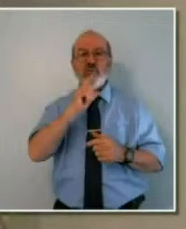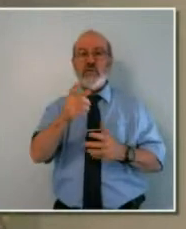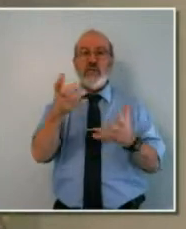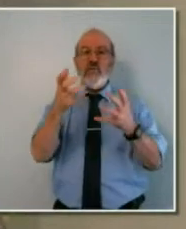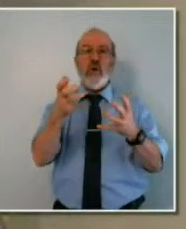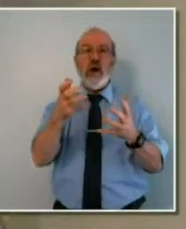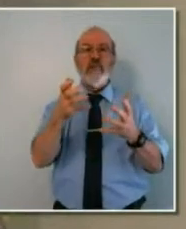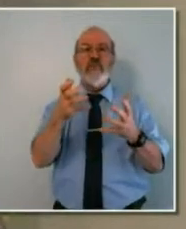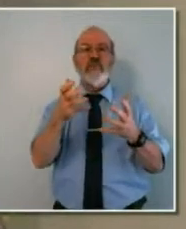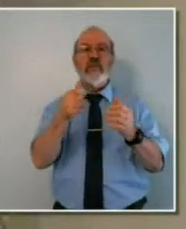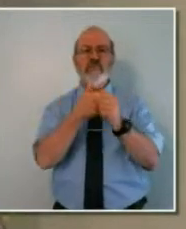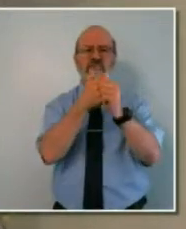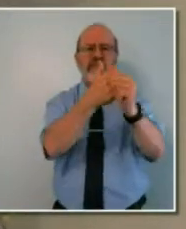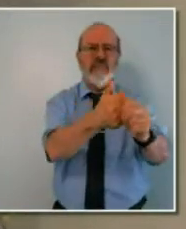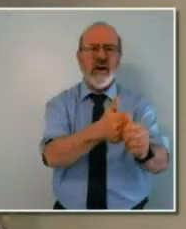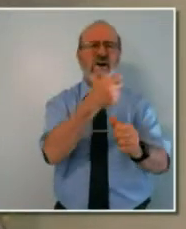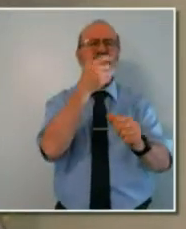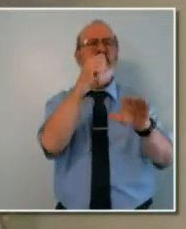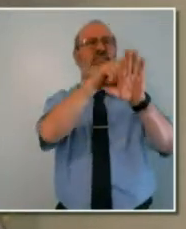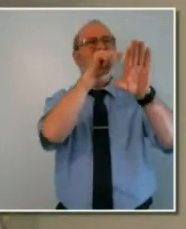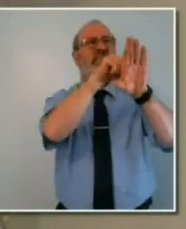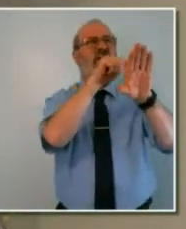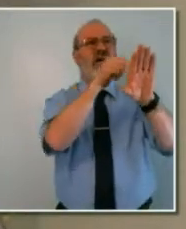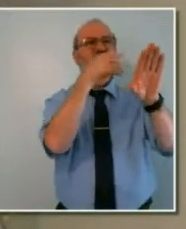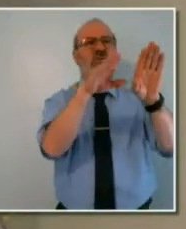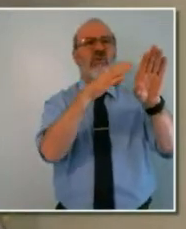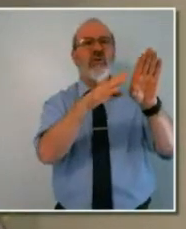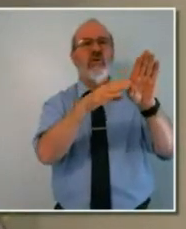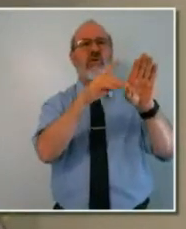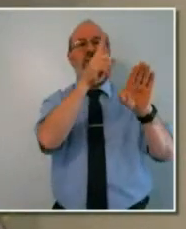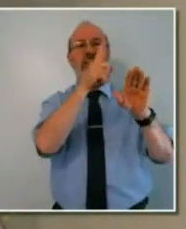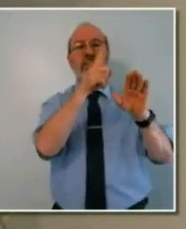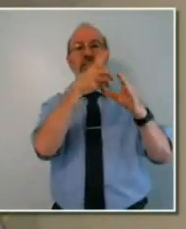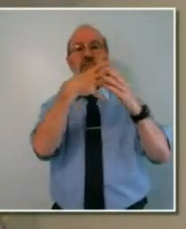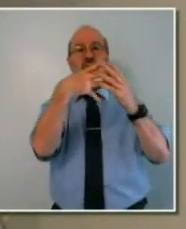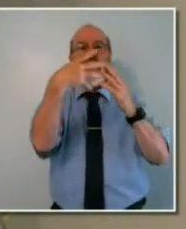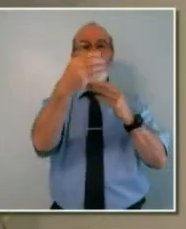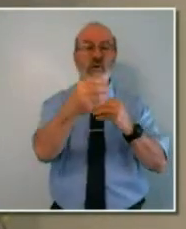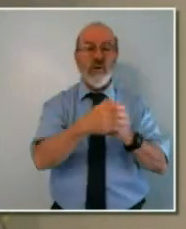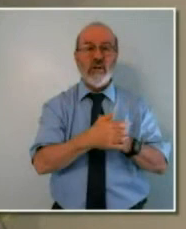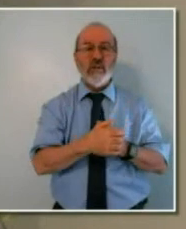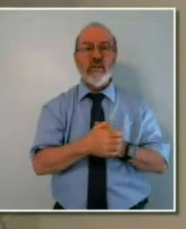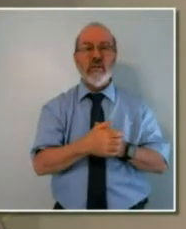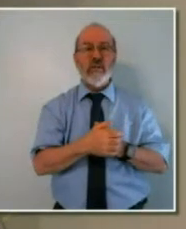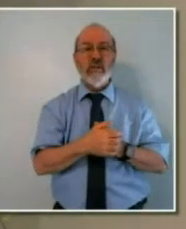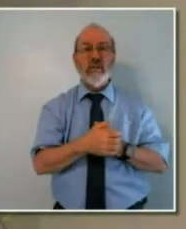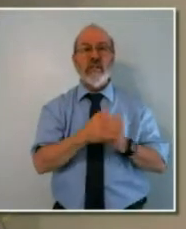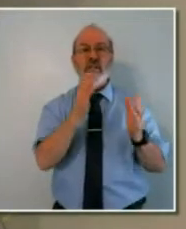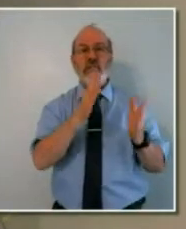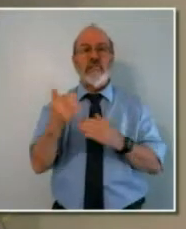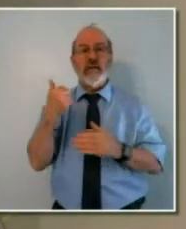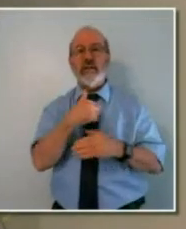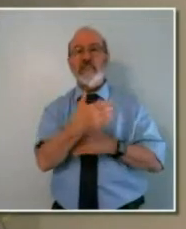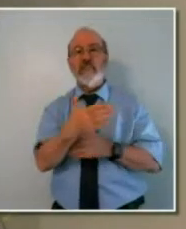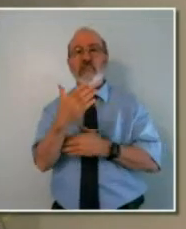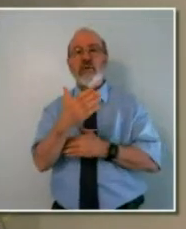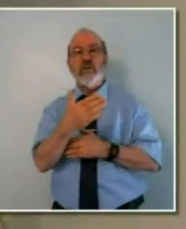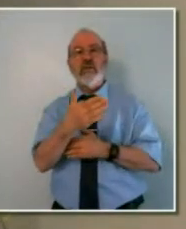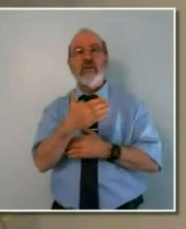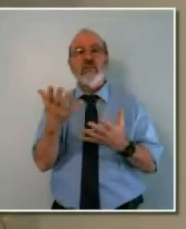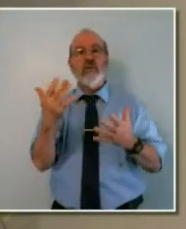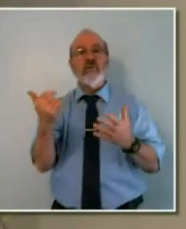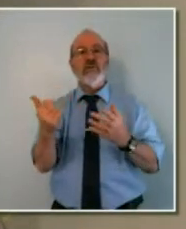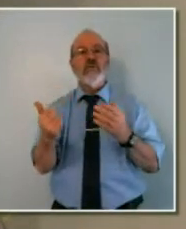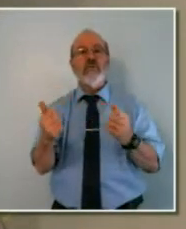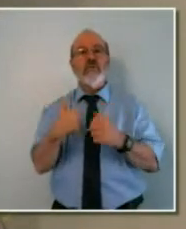we pursue him, and we go knocking, his going forth is prepared as the morning. Do you know what most of us do?